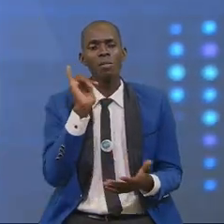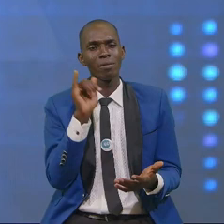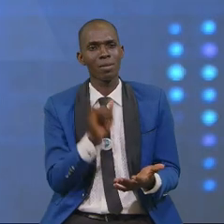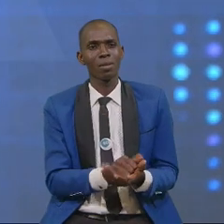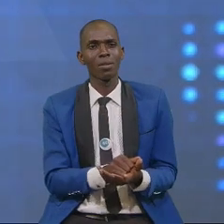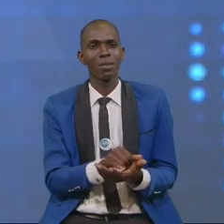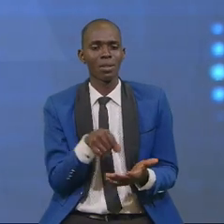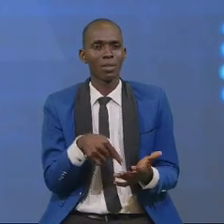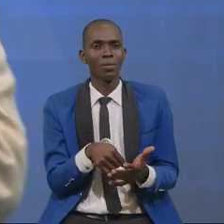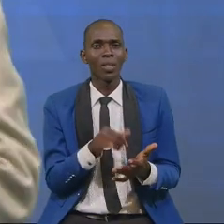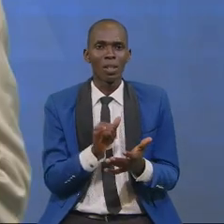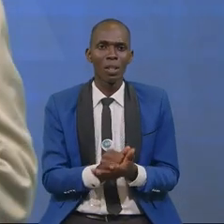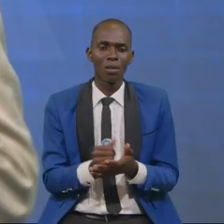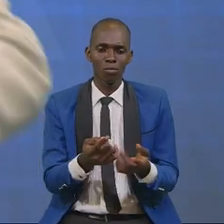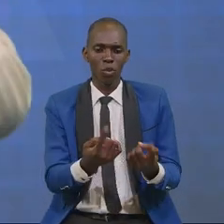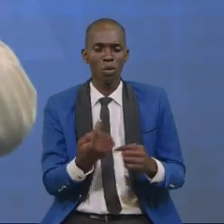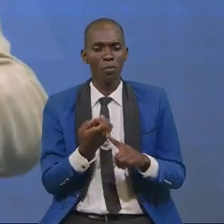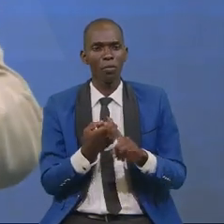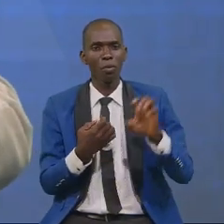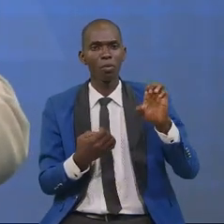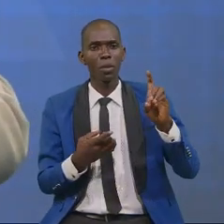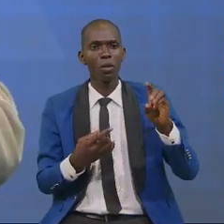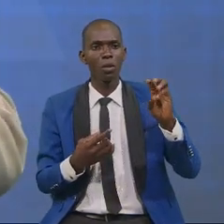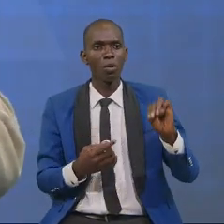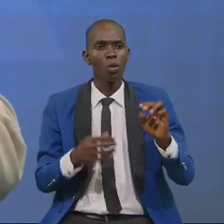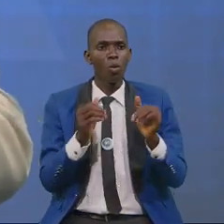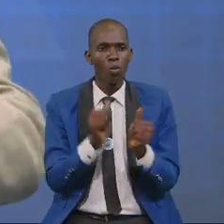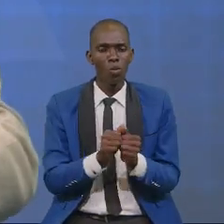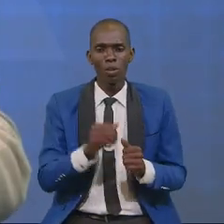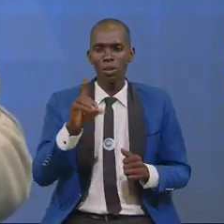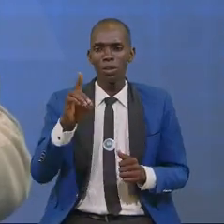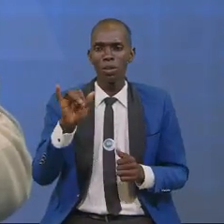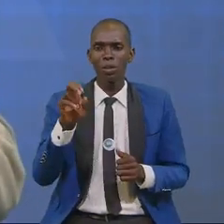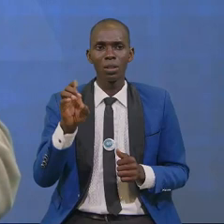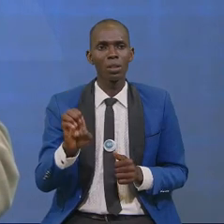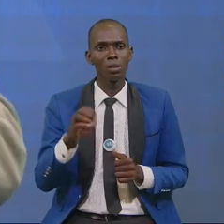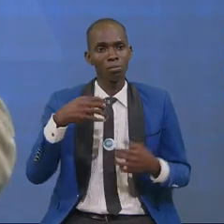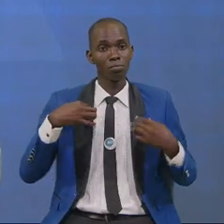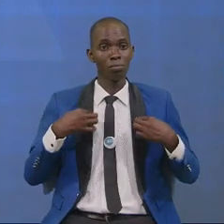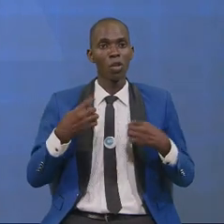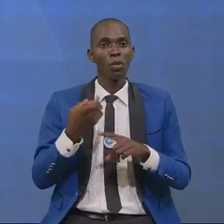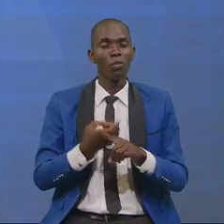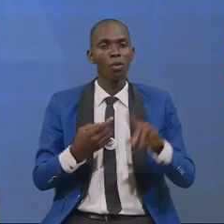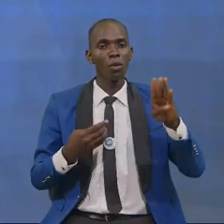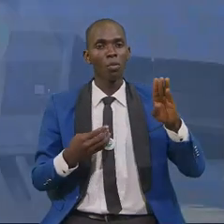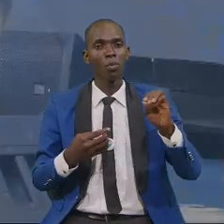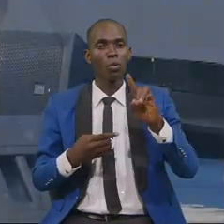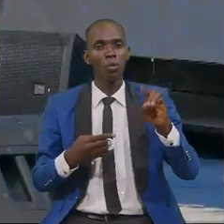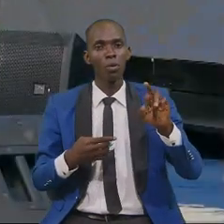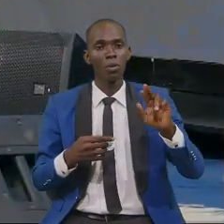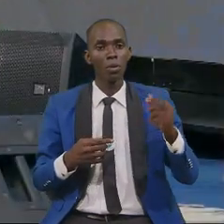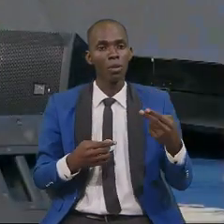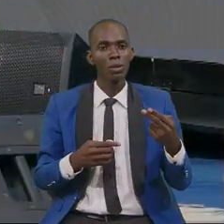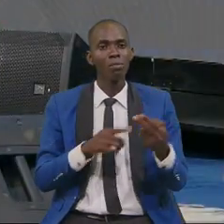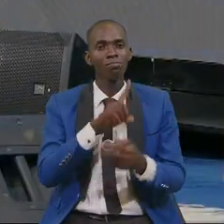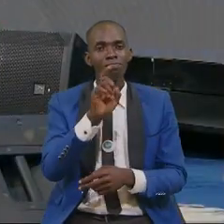that cometh from Edom with dyed garments from Bozrah? This